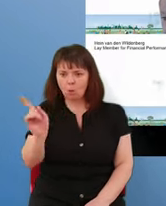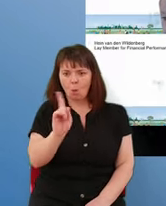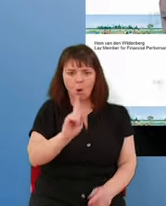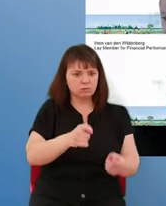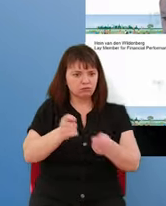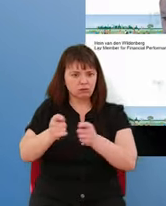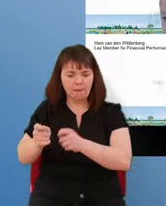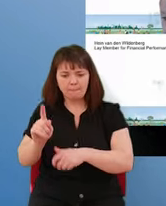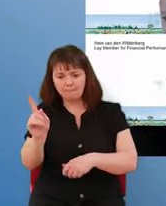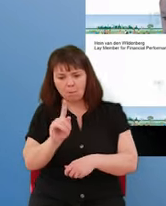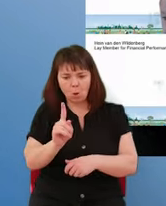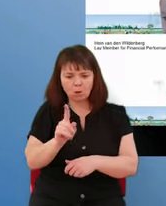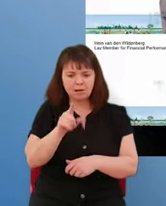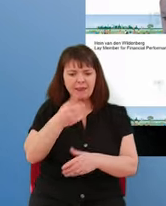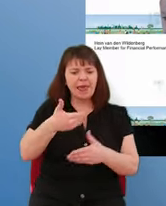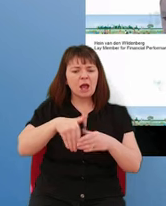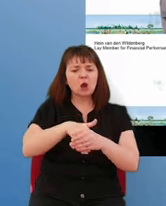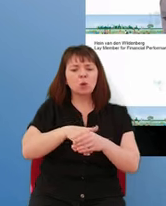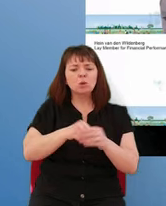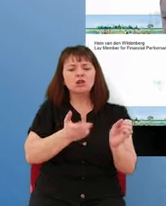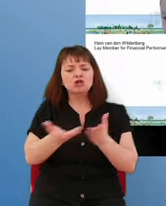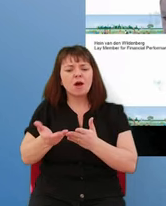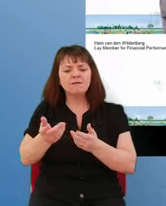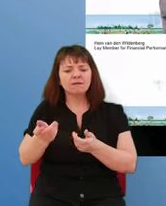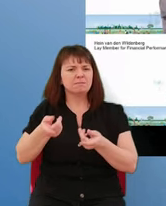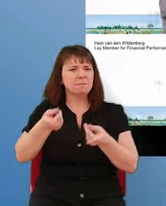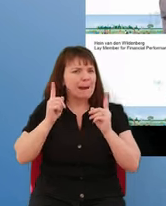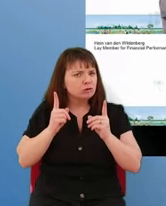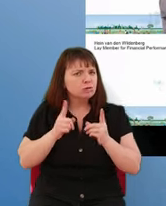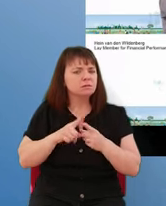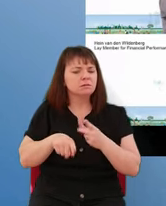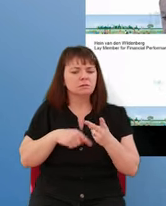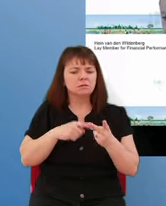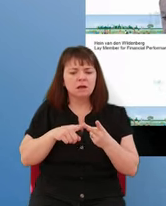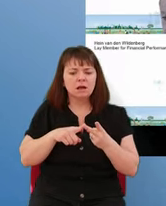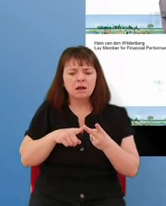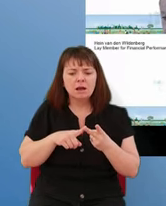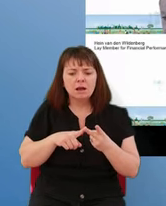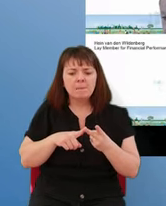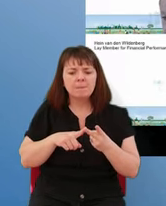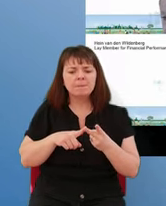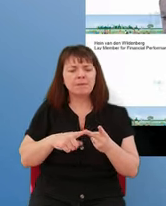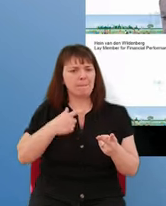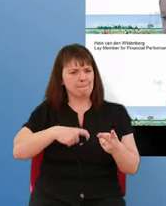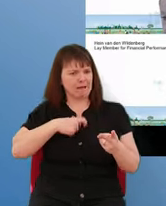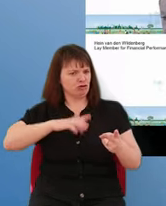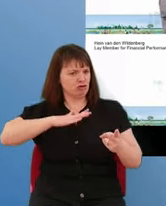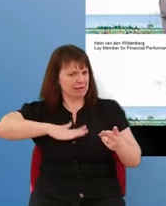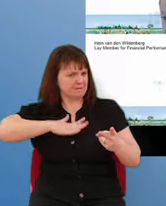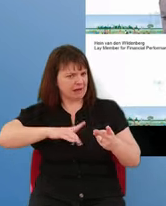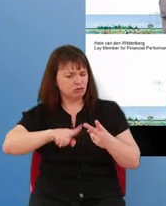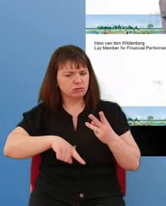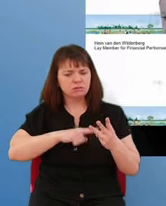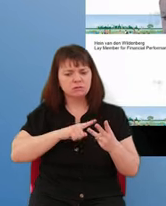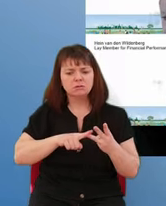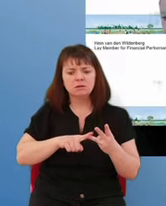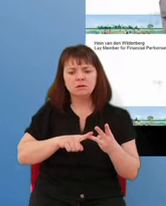patient satisfaction surveys, around governance, around their ability to respond,